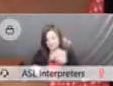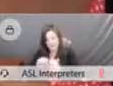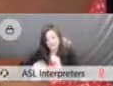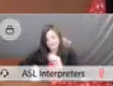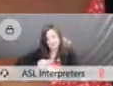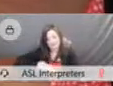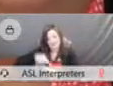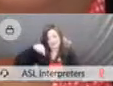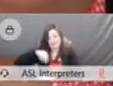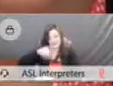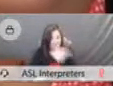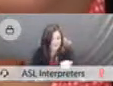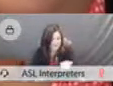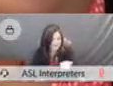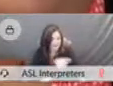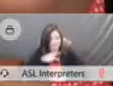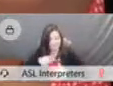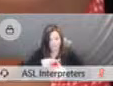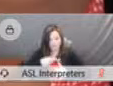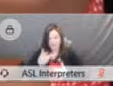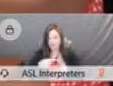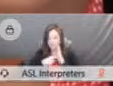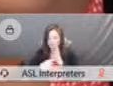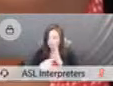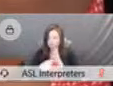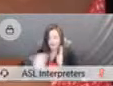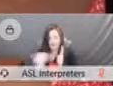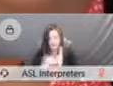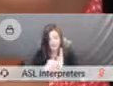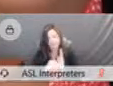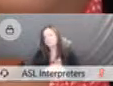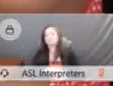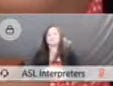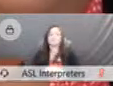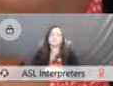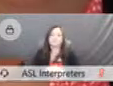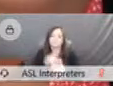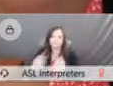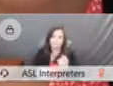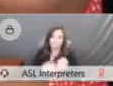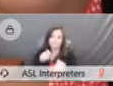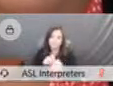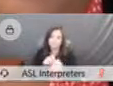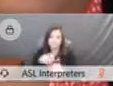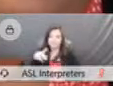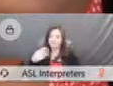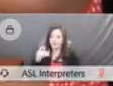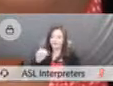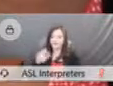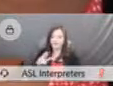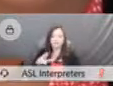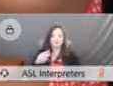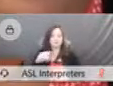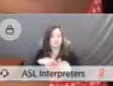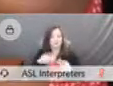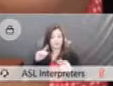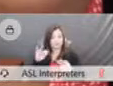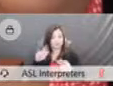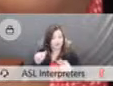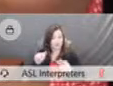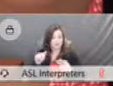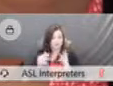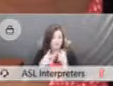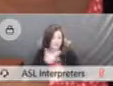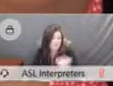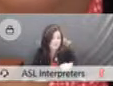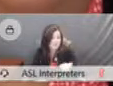vaccines. So one, I just want to point out again, which has been stated, that in particular, the Pfizer and Moderna vaccines, the technologies